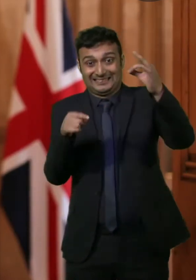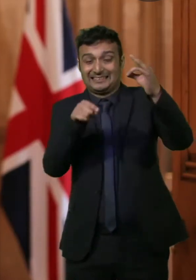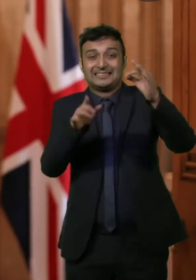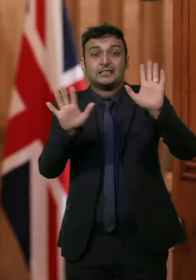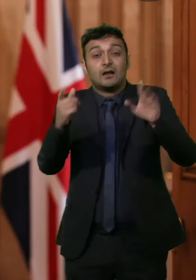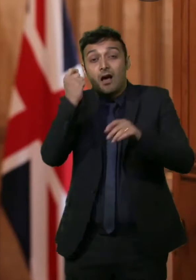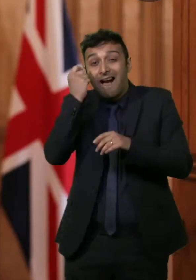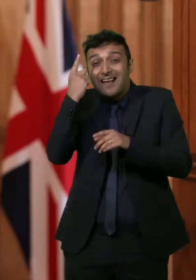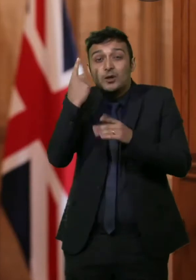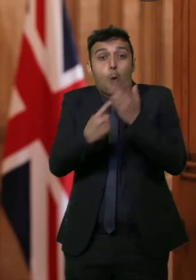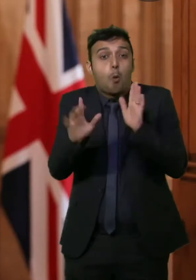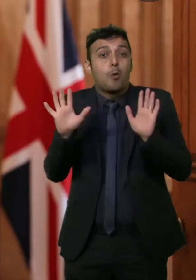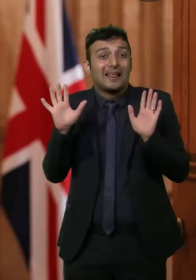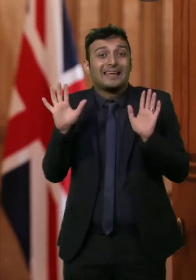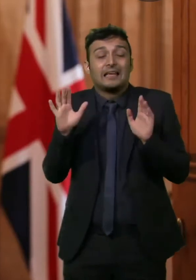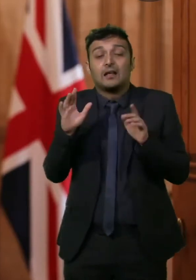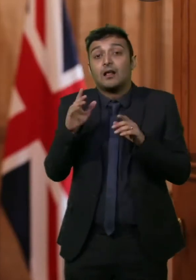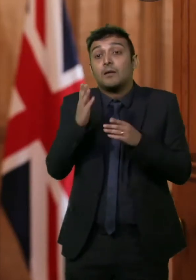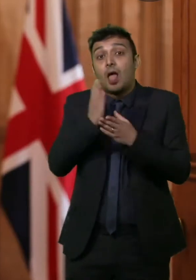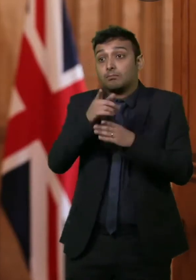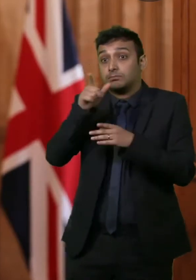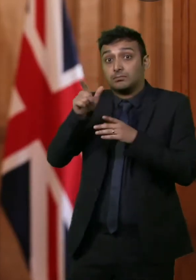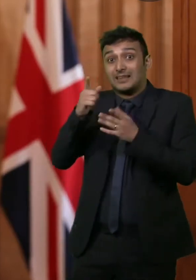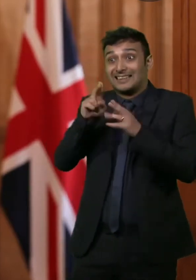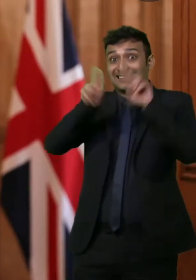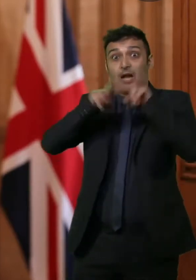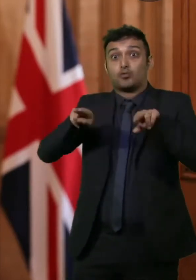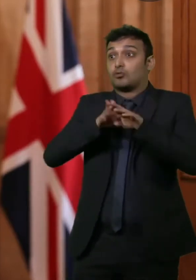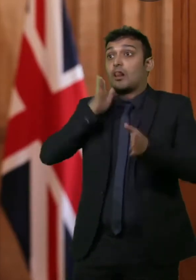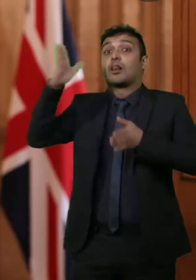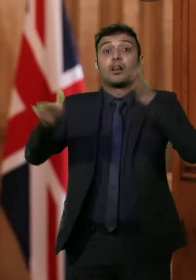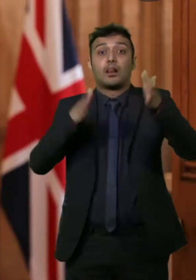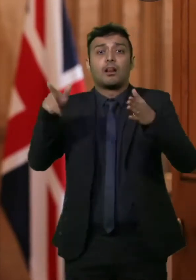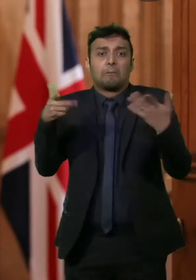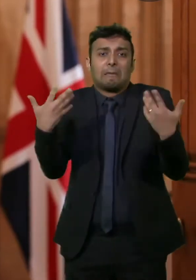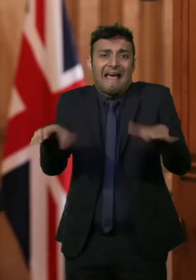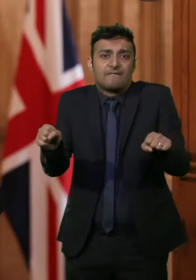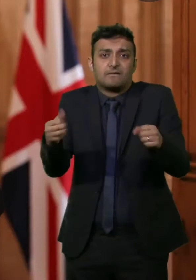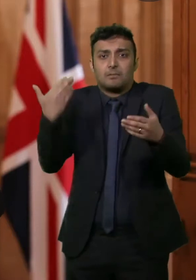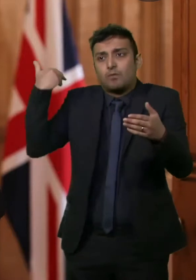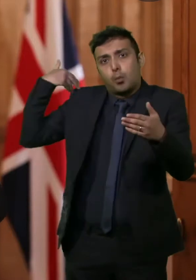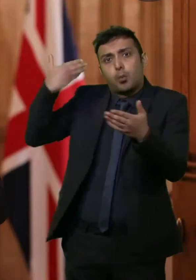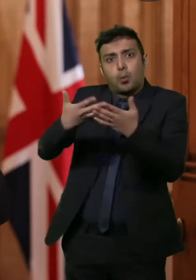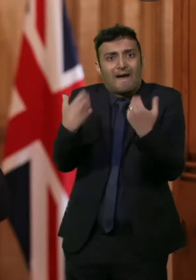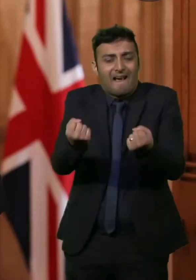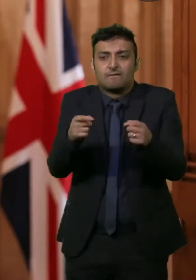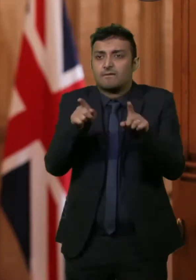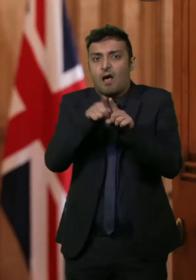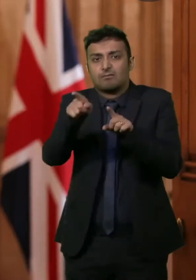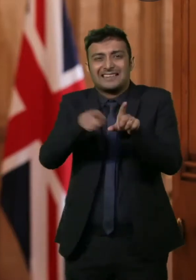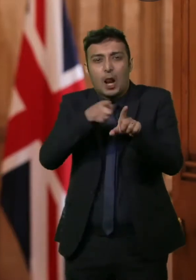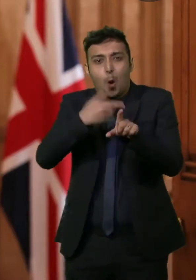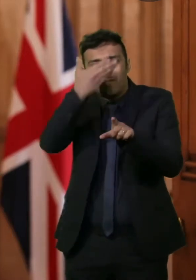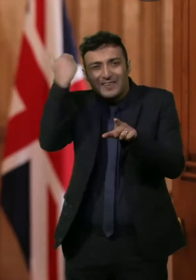international travel. There have been certificates for things like yellow fever and other diseases in the past, and I'm sure that will be a feature of our